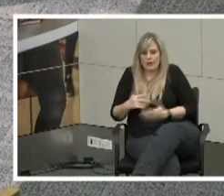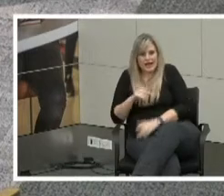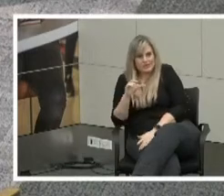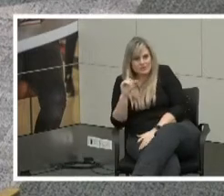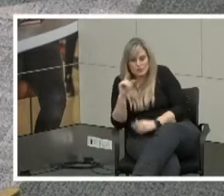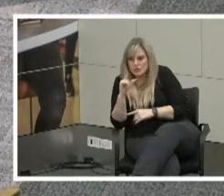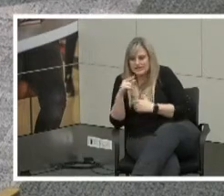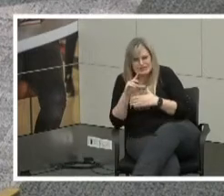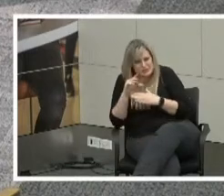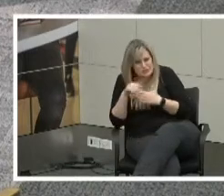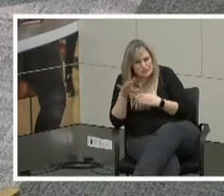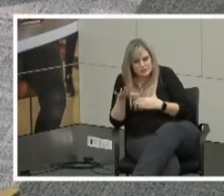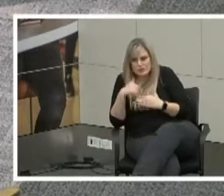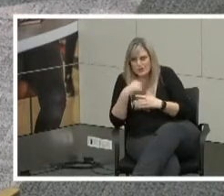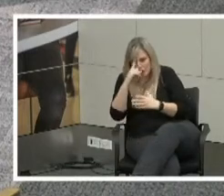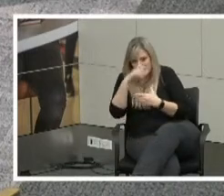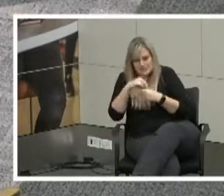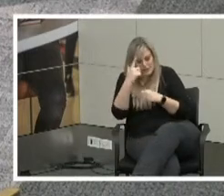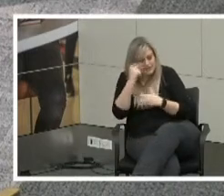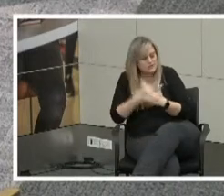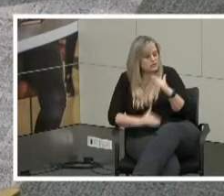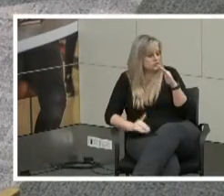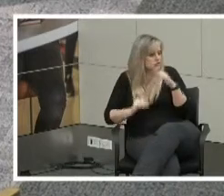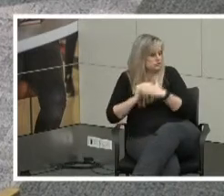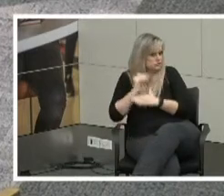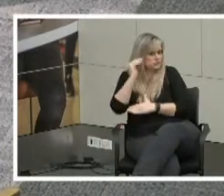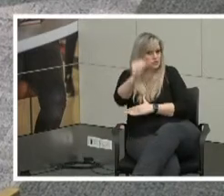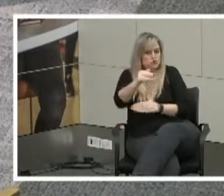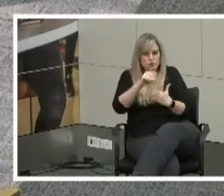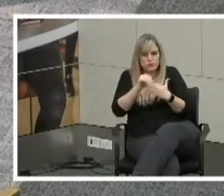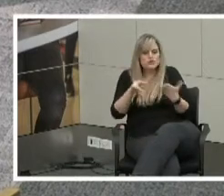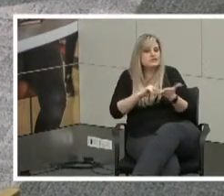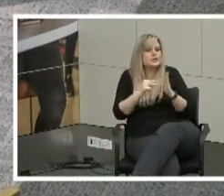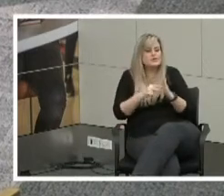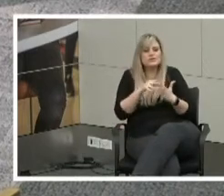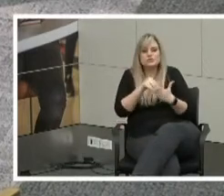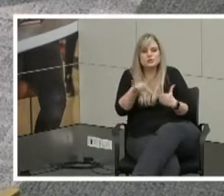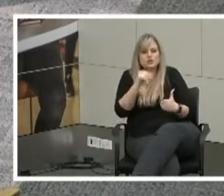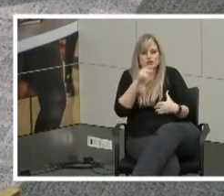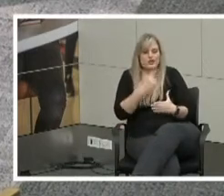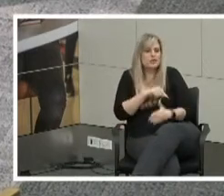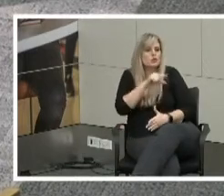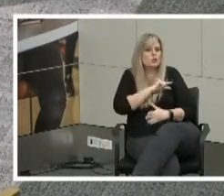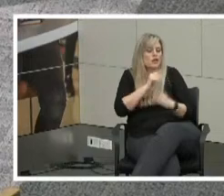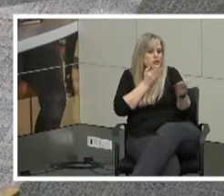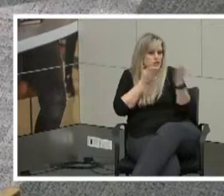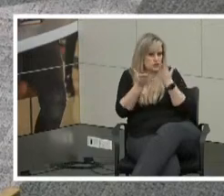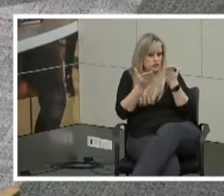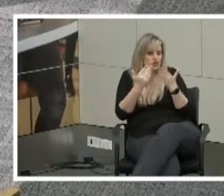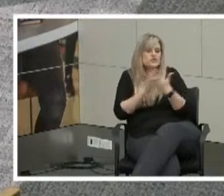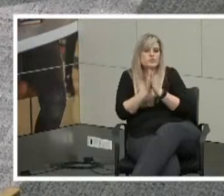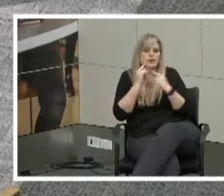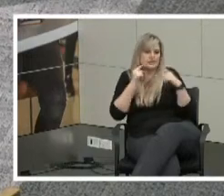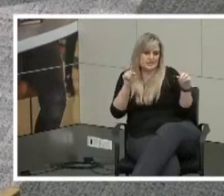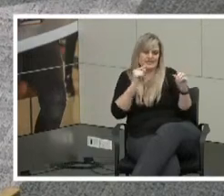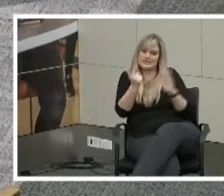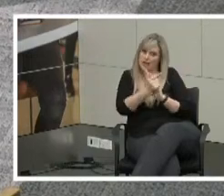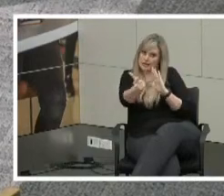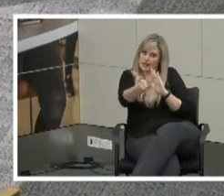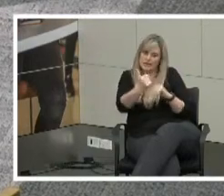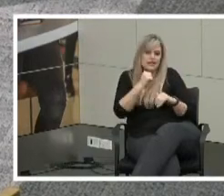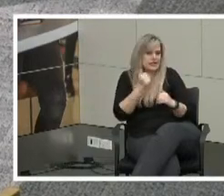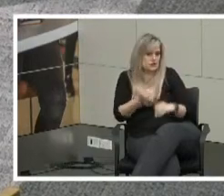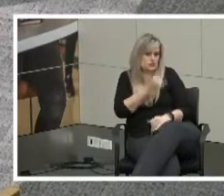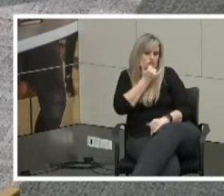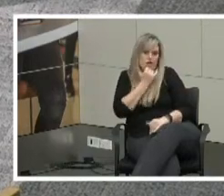students with autism because of this overcrowding students are not receiving the quality of service needed to be successful and that is illegal and it's